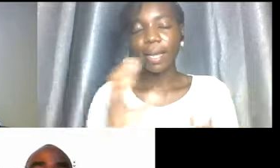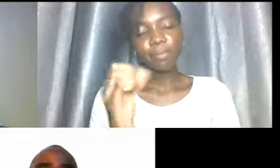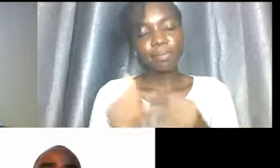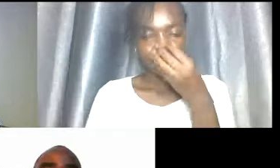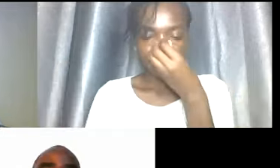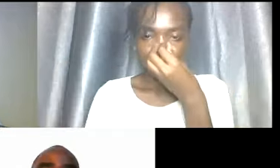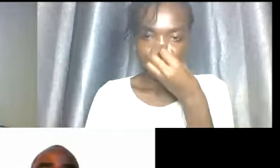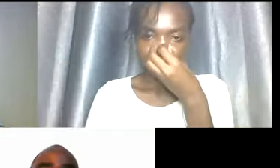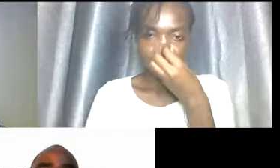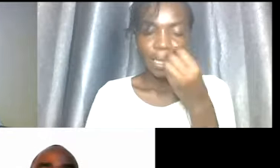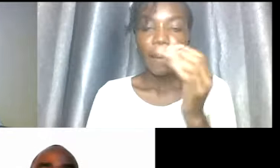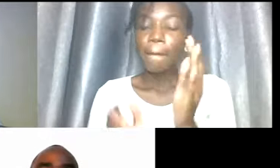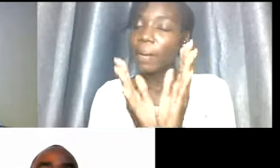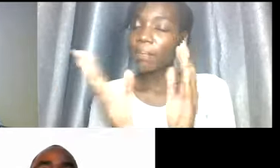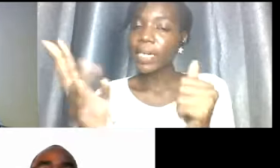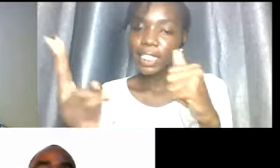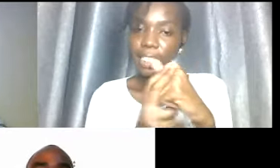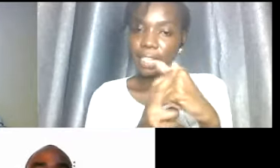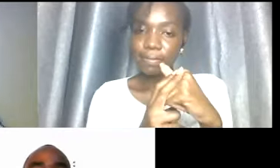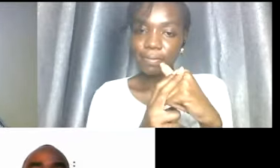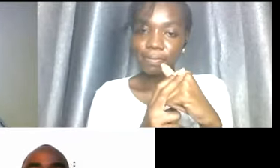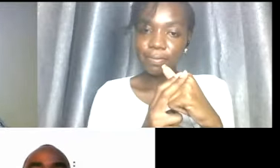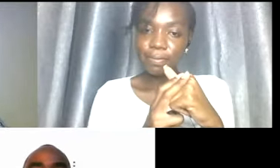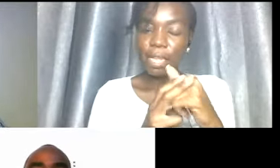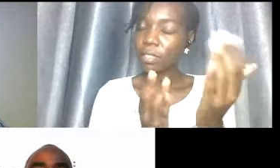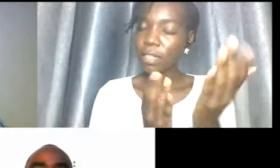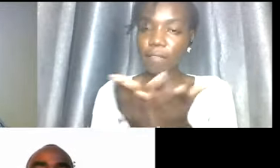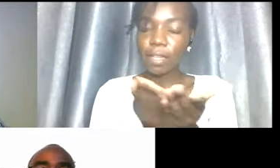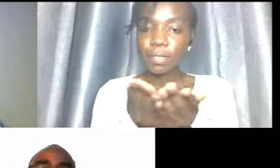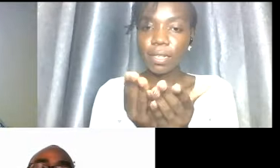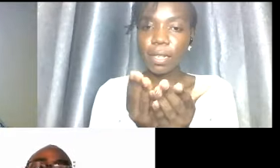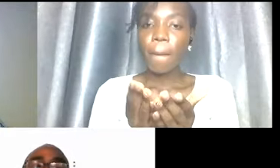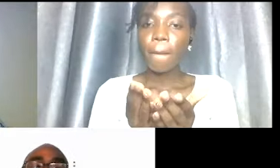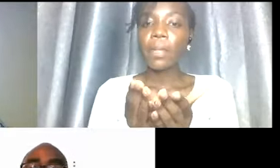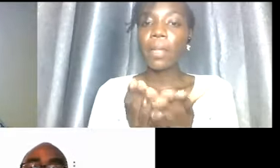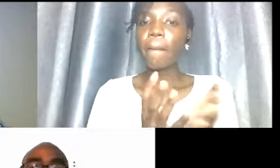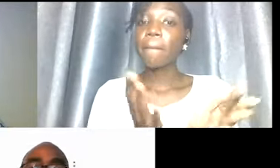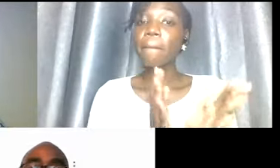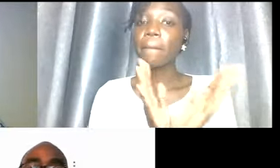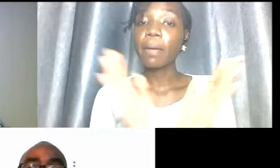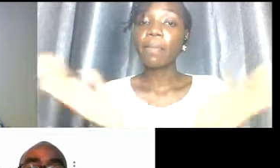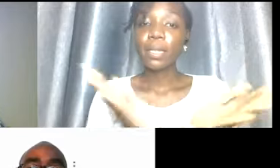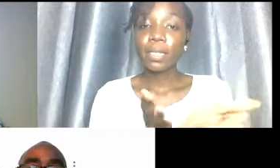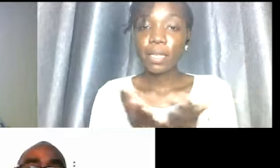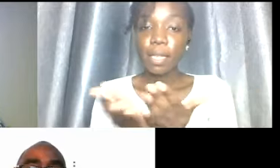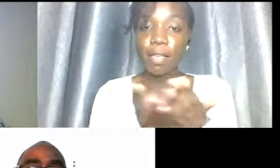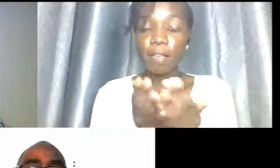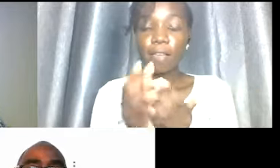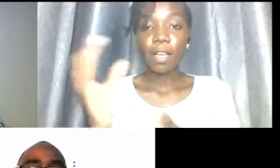Public servants who are internal customers deal with external customers